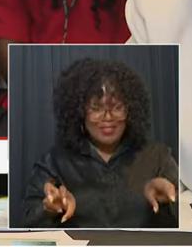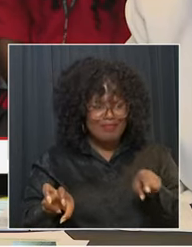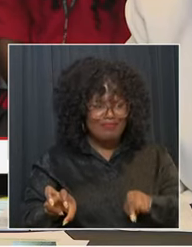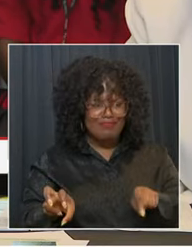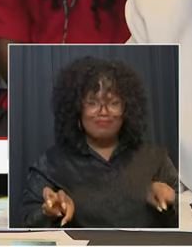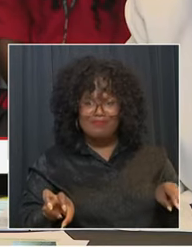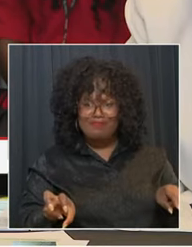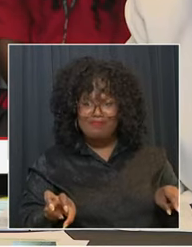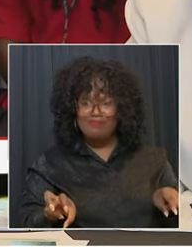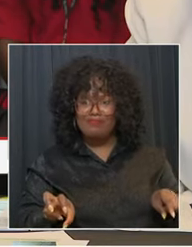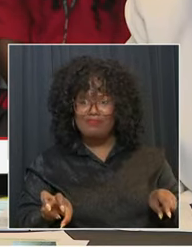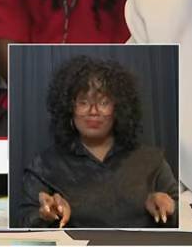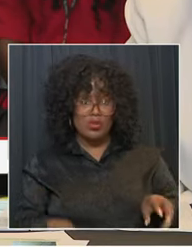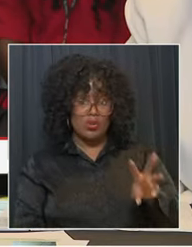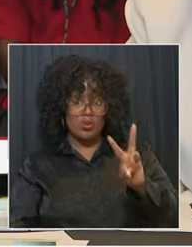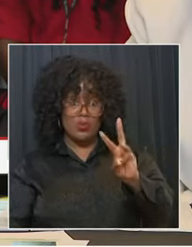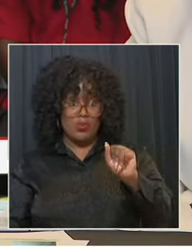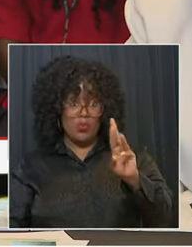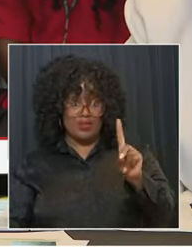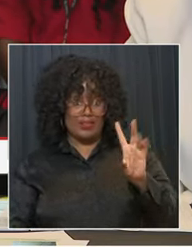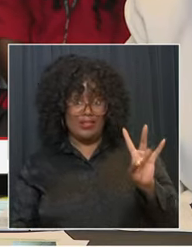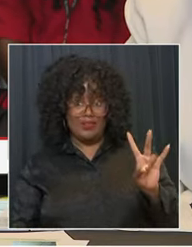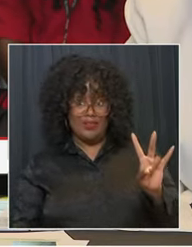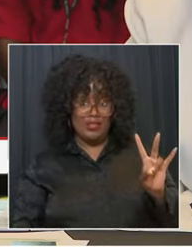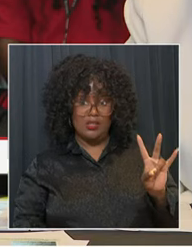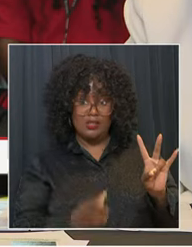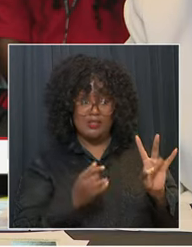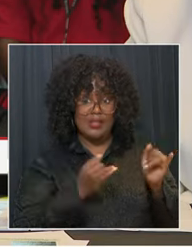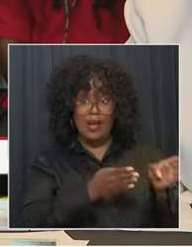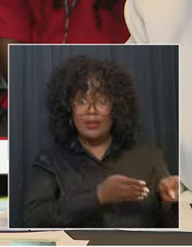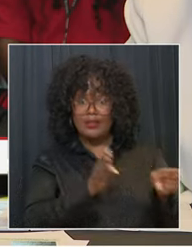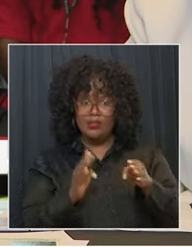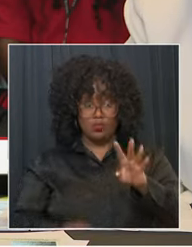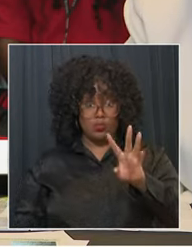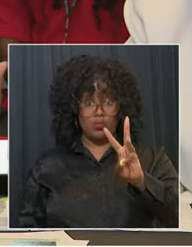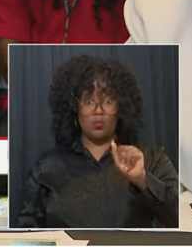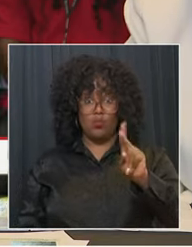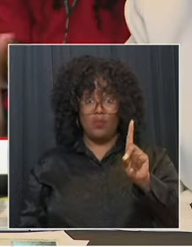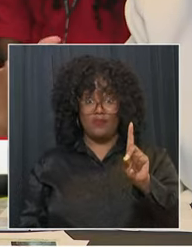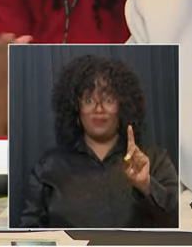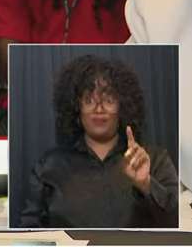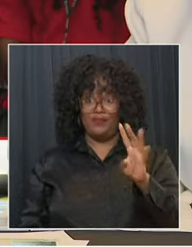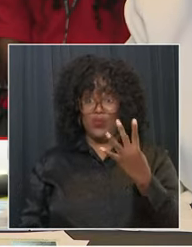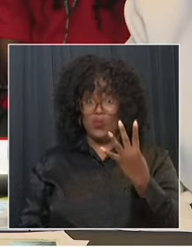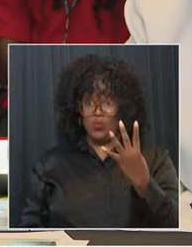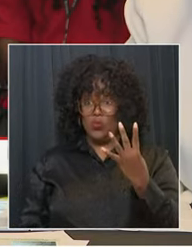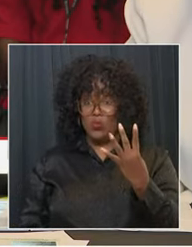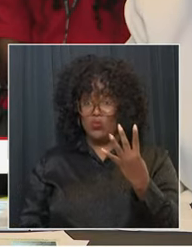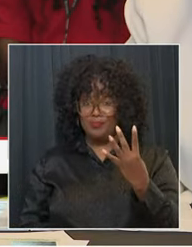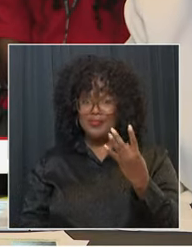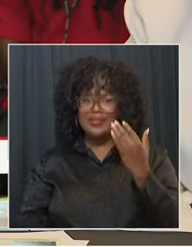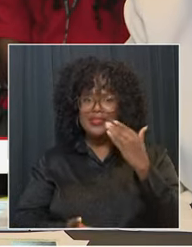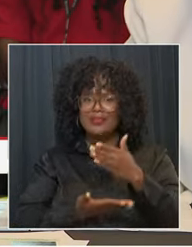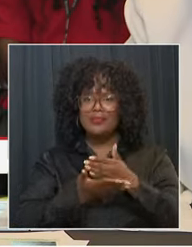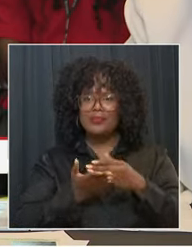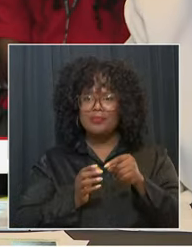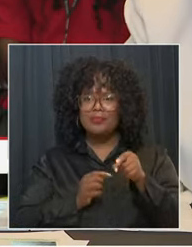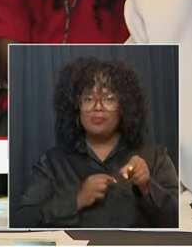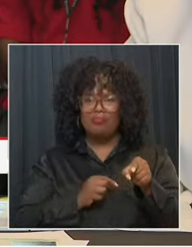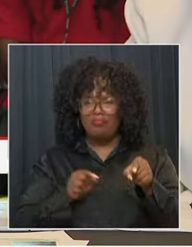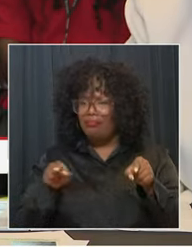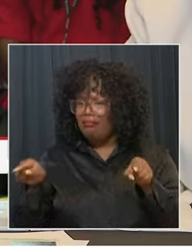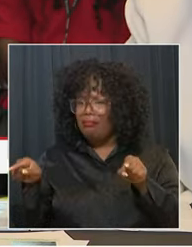of the areas that were underdeveloped, get small area plans or retail plans, as is the case on Kennedy